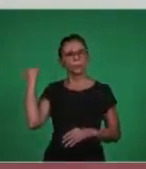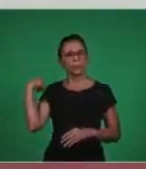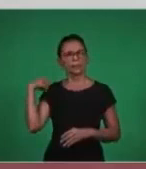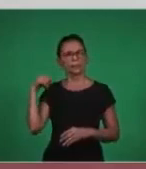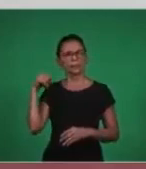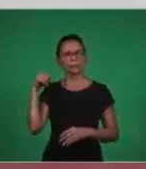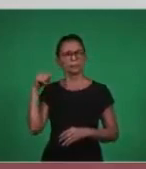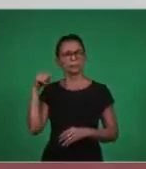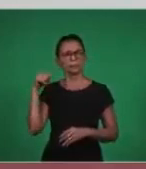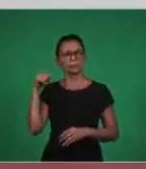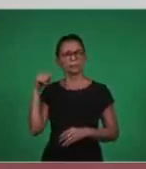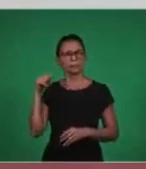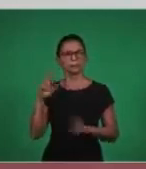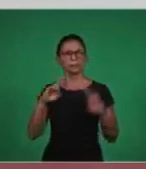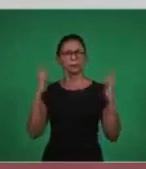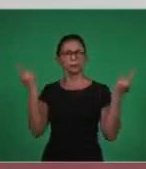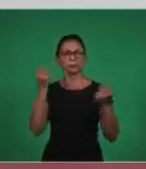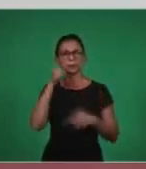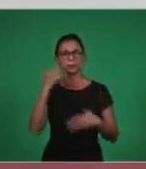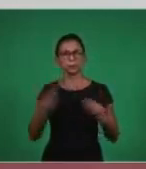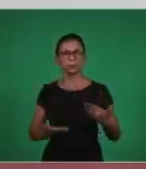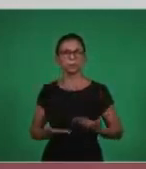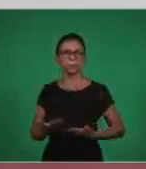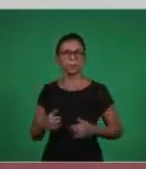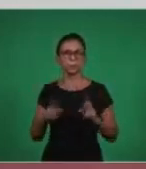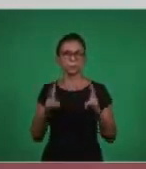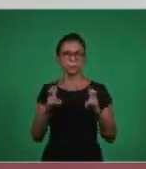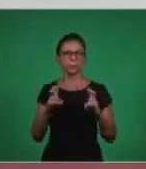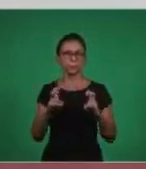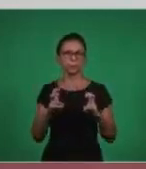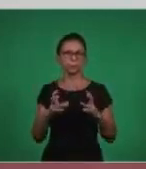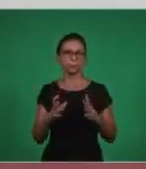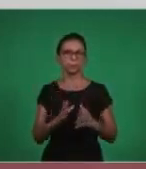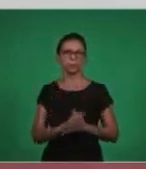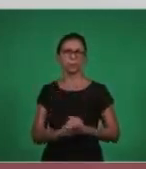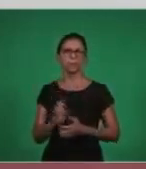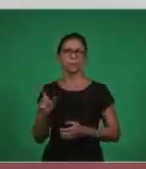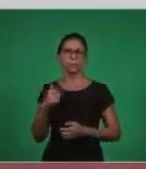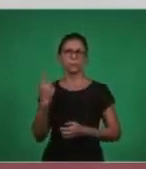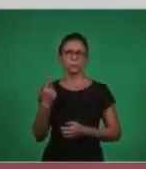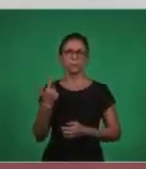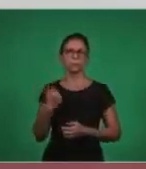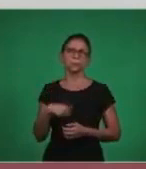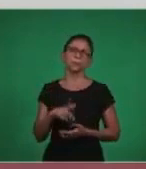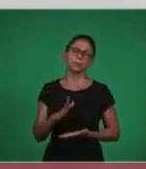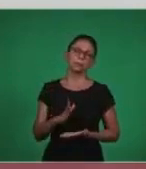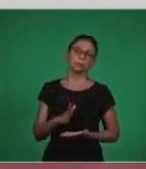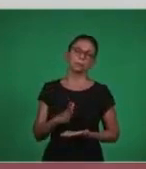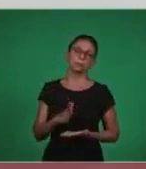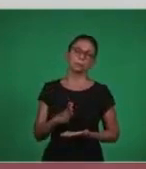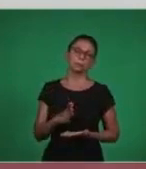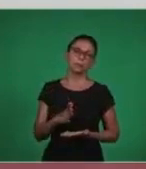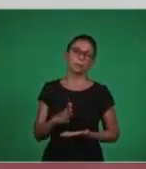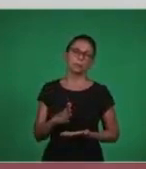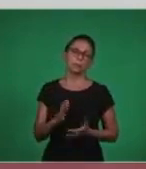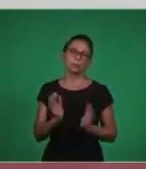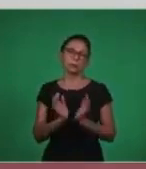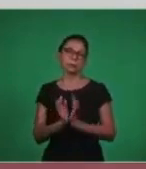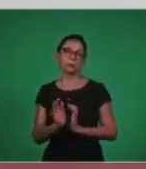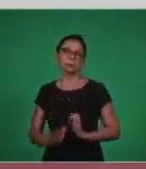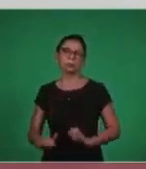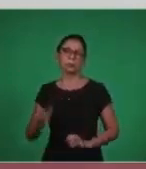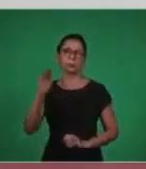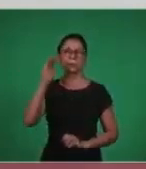Wednesday. We have been able to reach the teaching of instruments, the children are learning how to